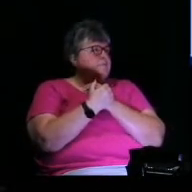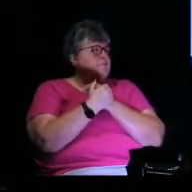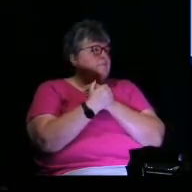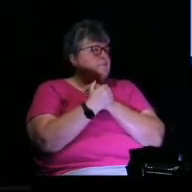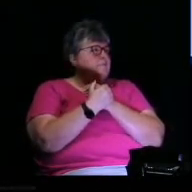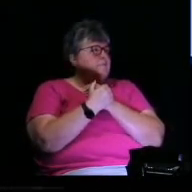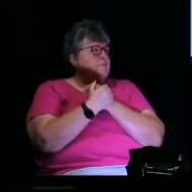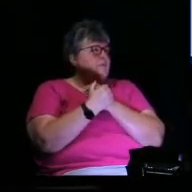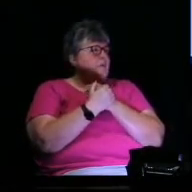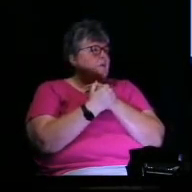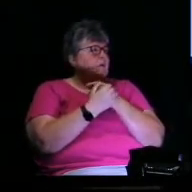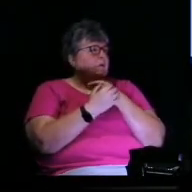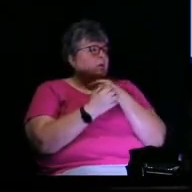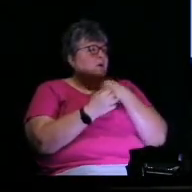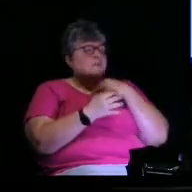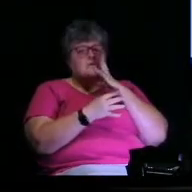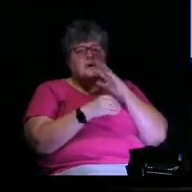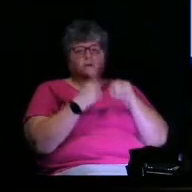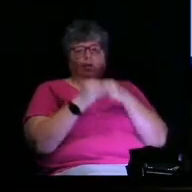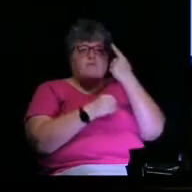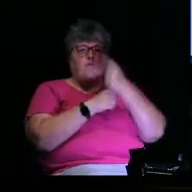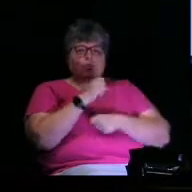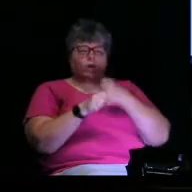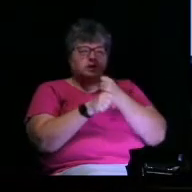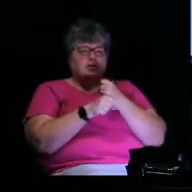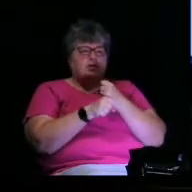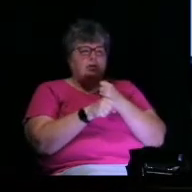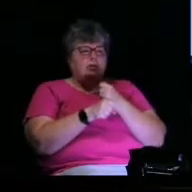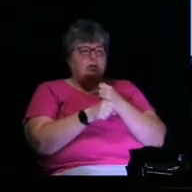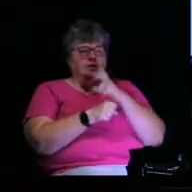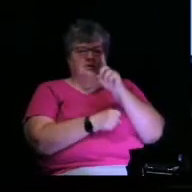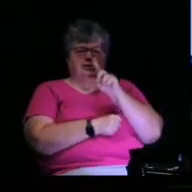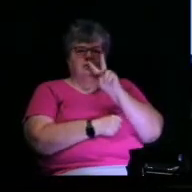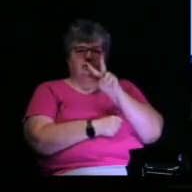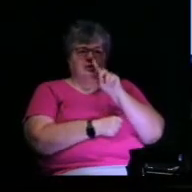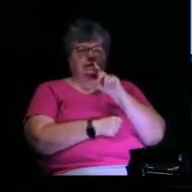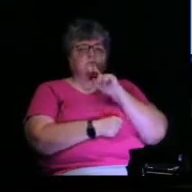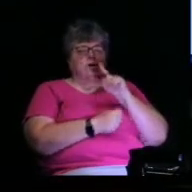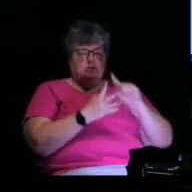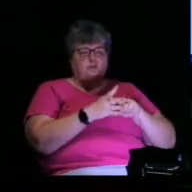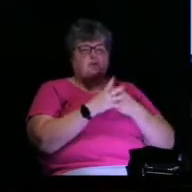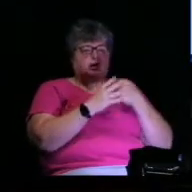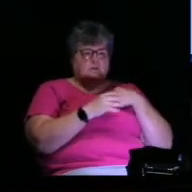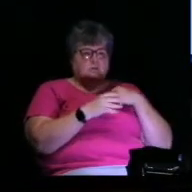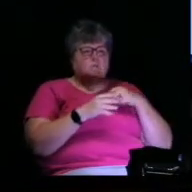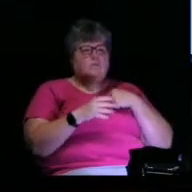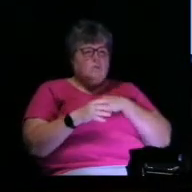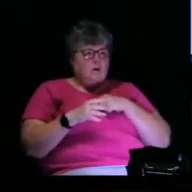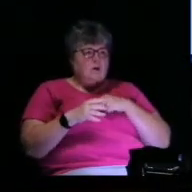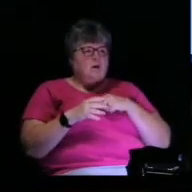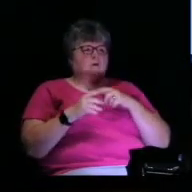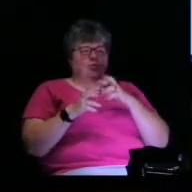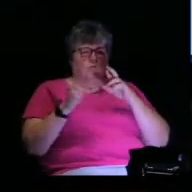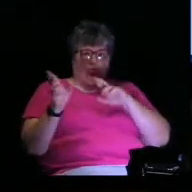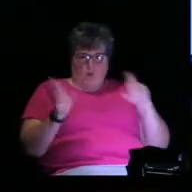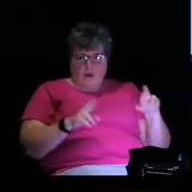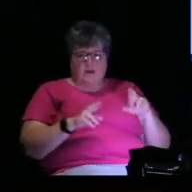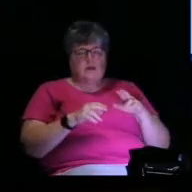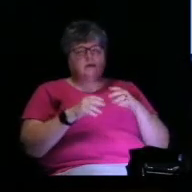our approach is this. I've been talking to them for a year, all right? And so these DVDs are trickling in, but it's about to ramp up, all right? We're about to go big, all right?